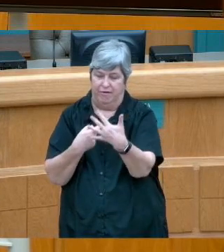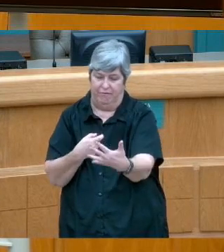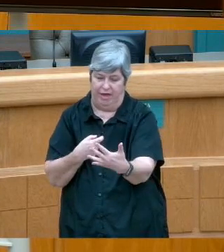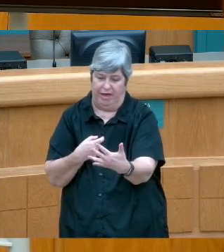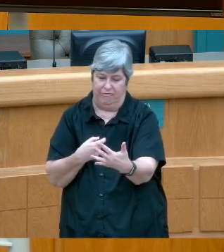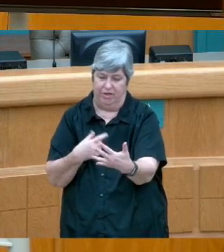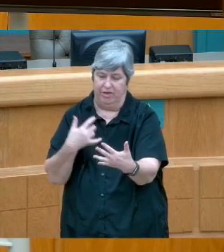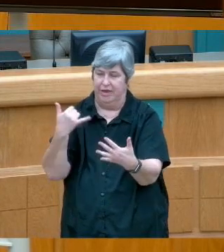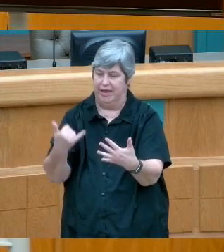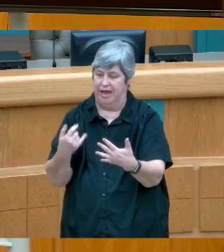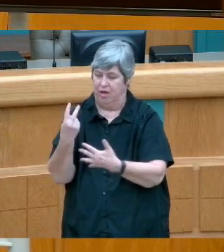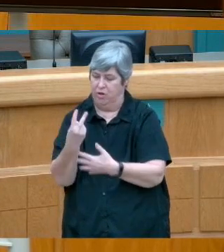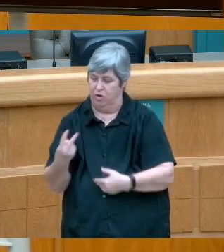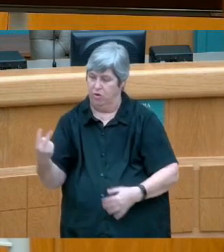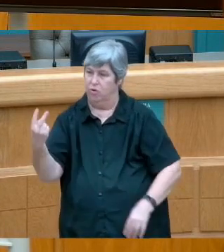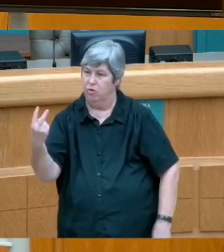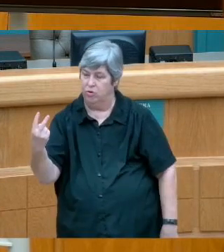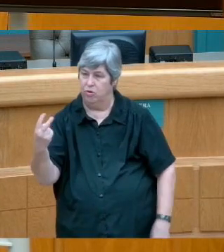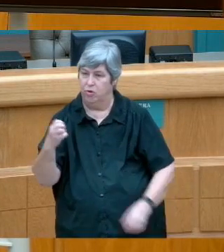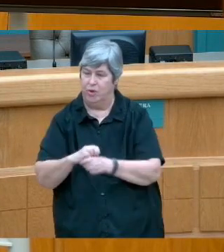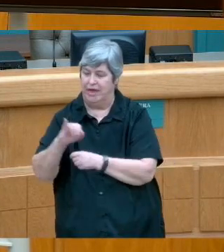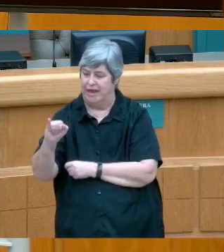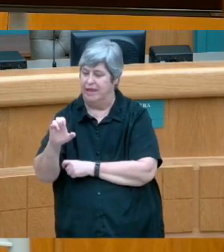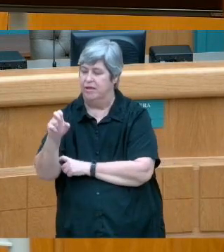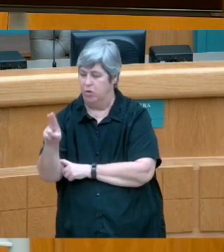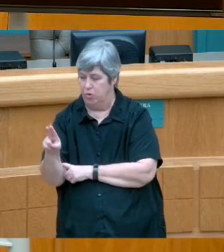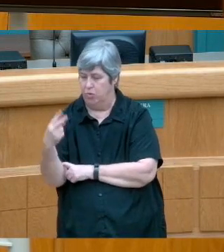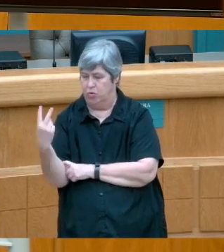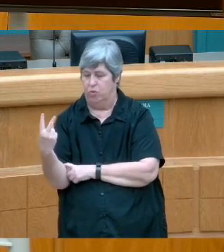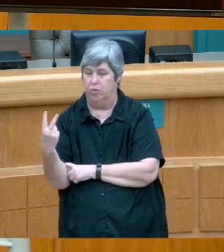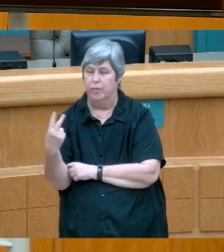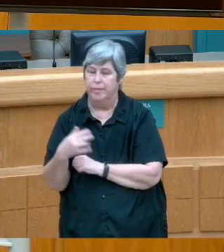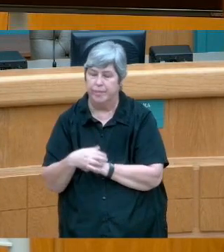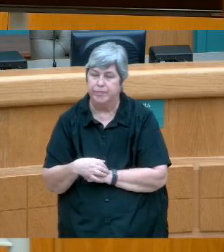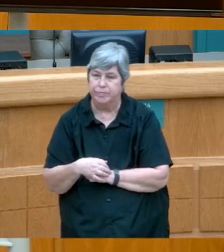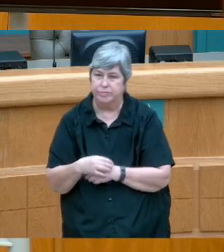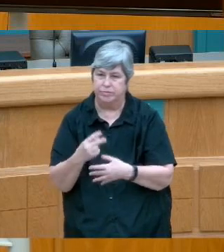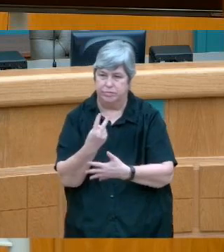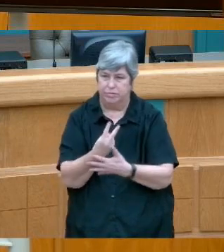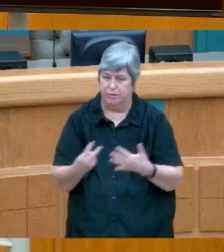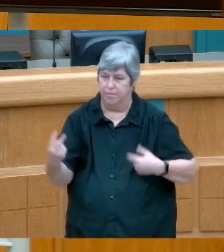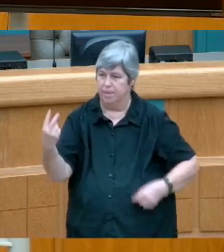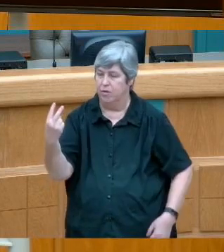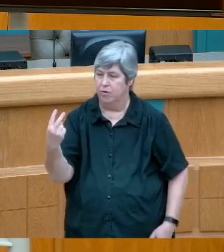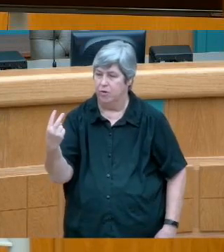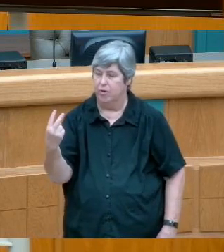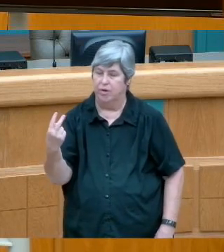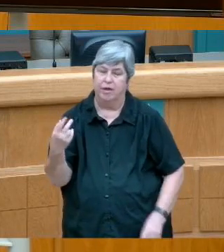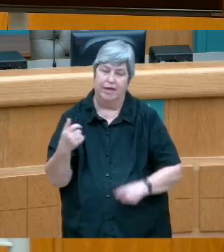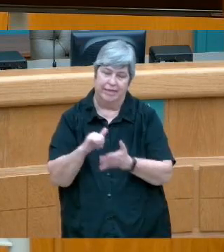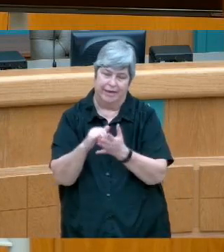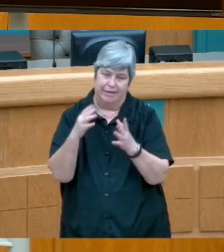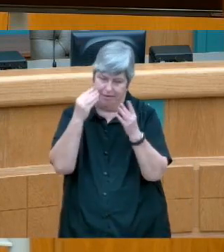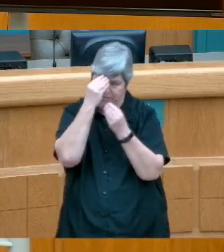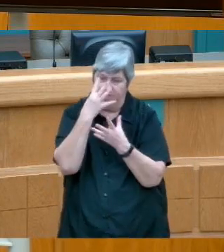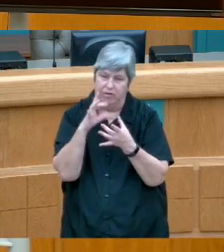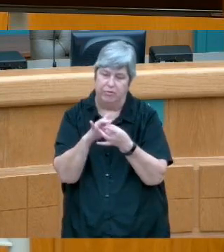2 are in intensive care. And so that's our stat on the